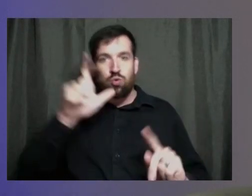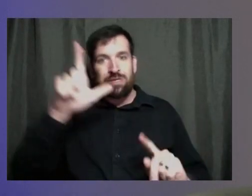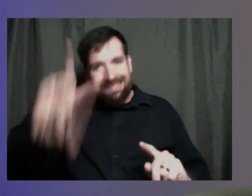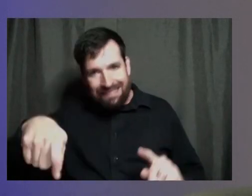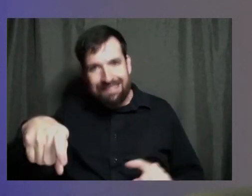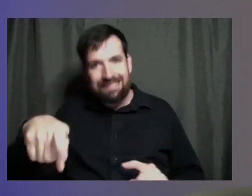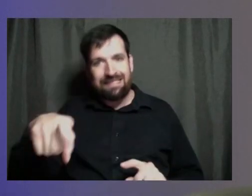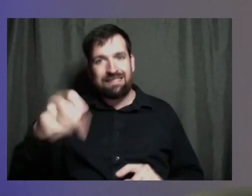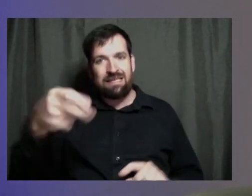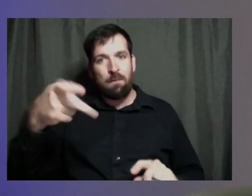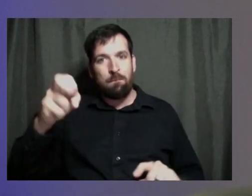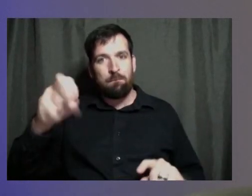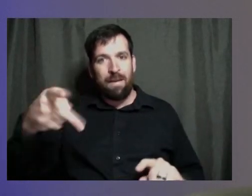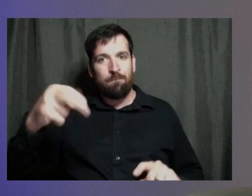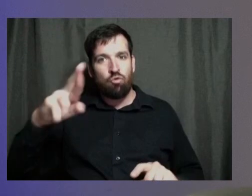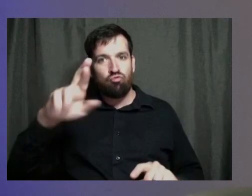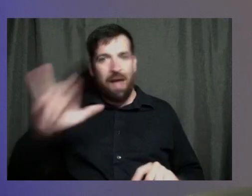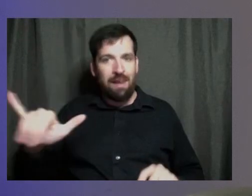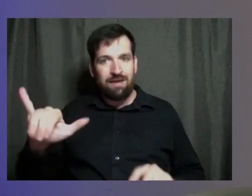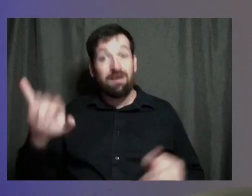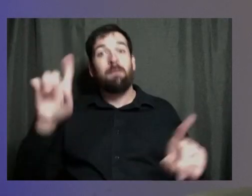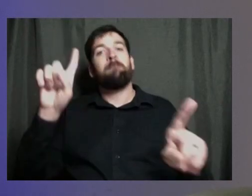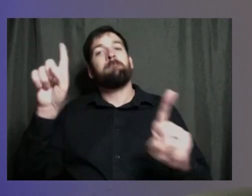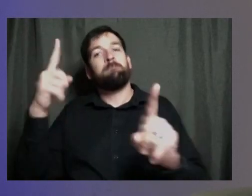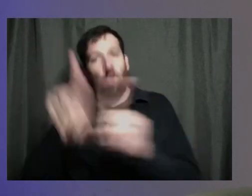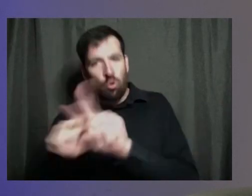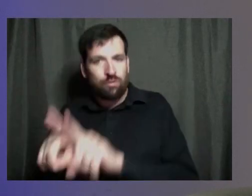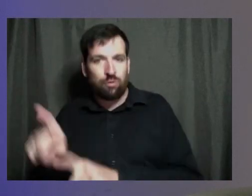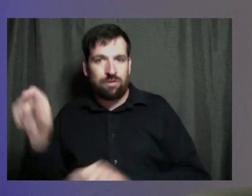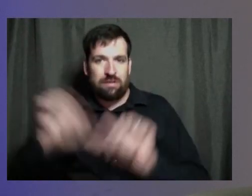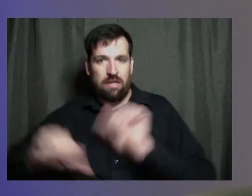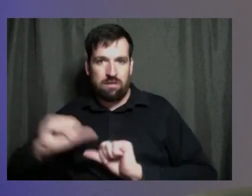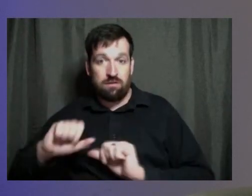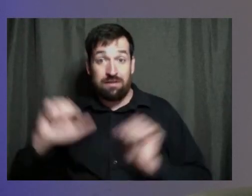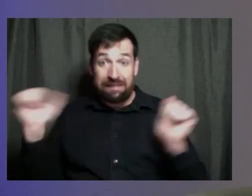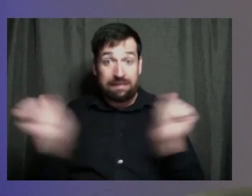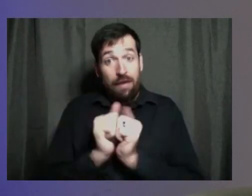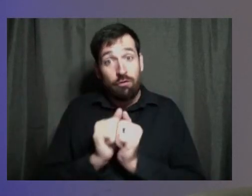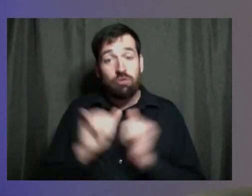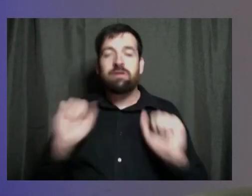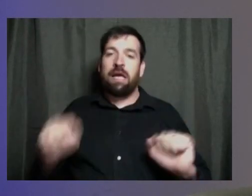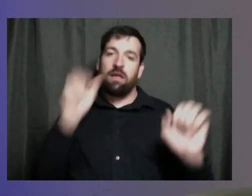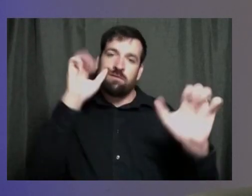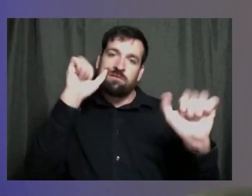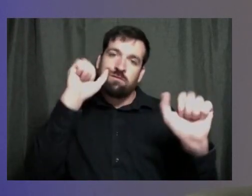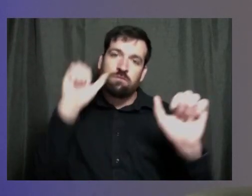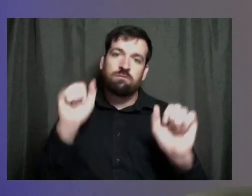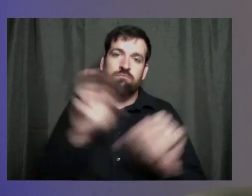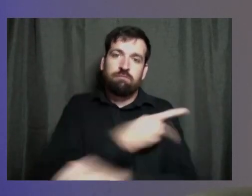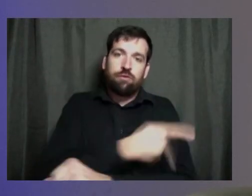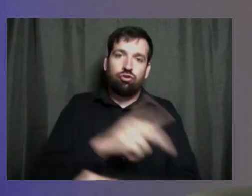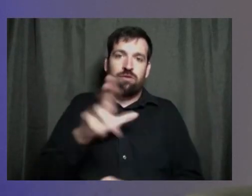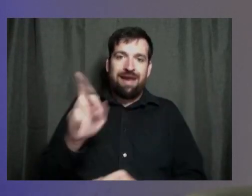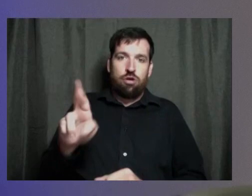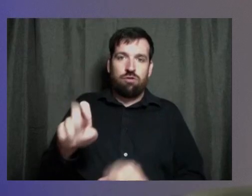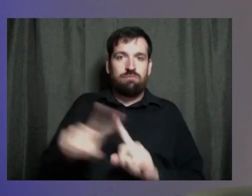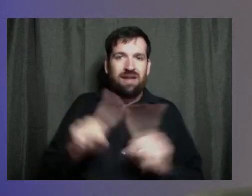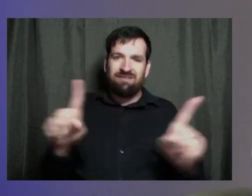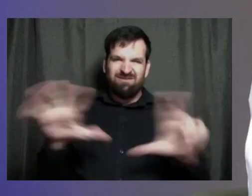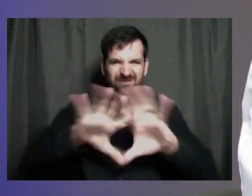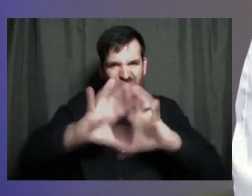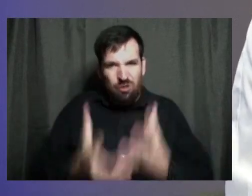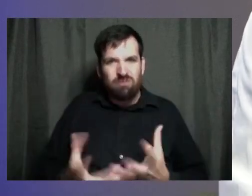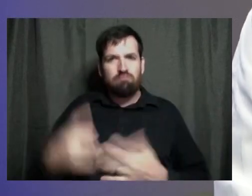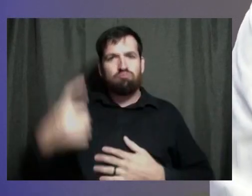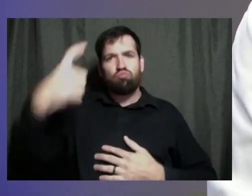well as the science. And together when you do that, you can offer great patient care. But I think it's the whole story. You got to take care of the brain, you got to take care of